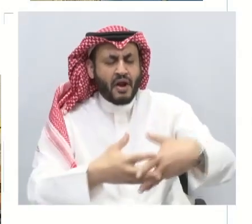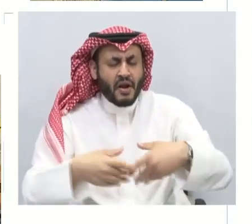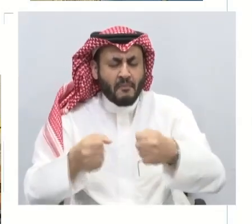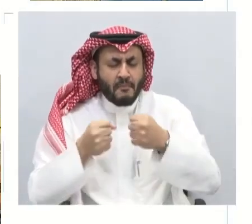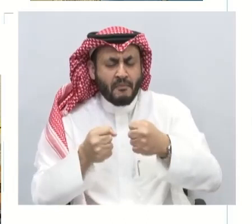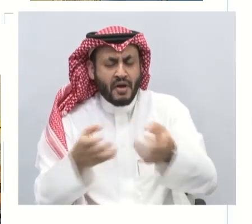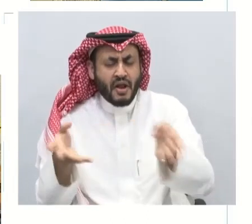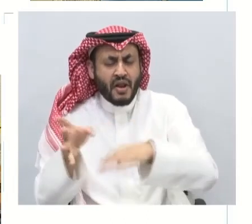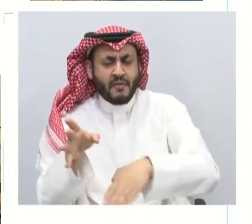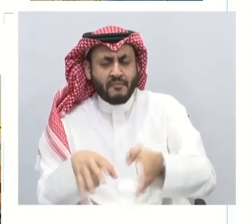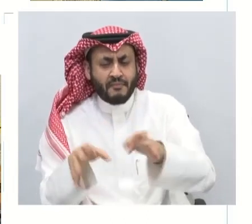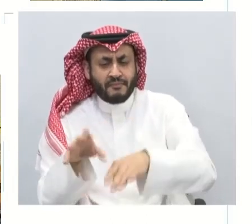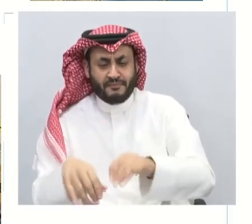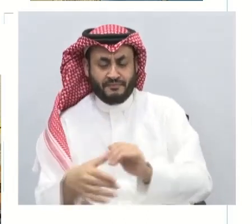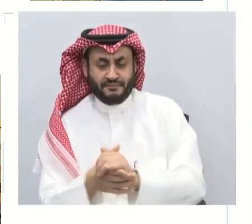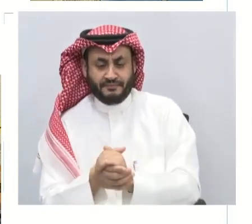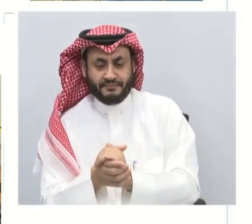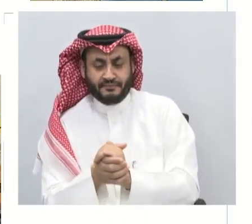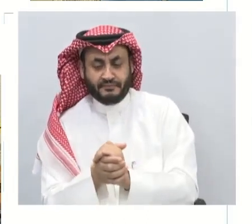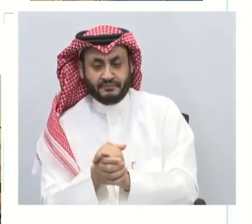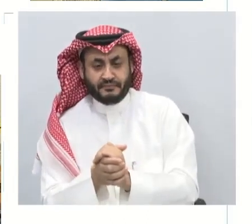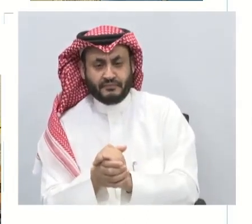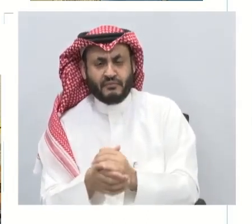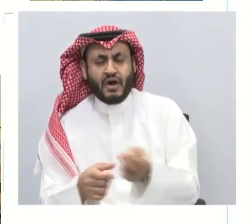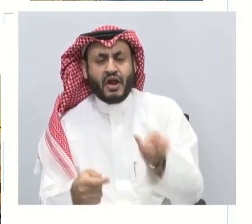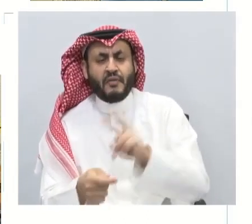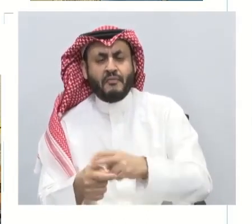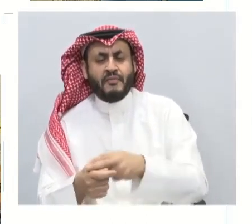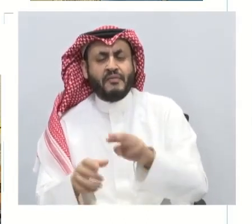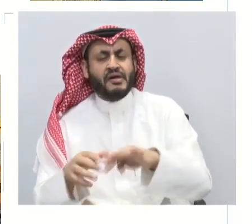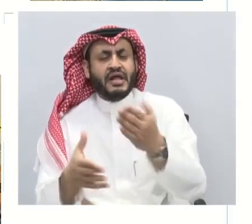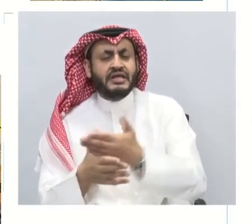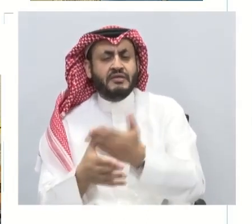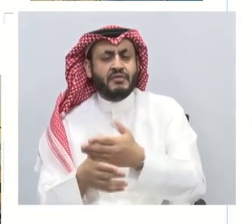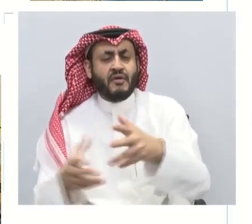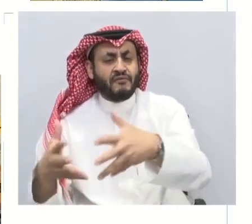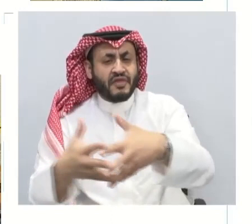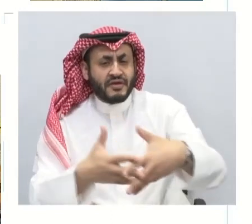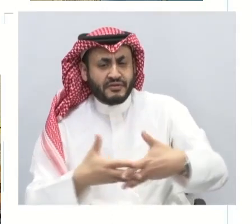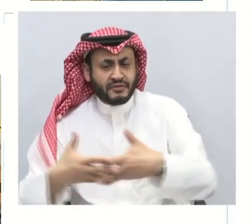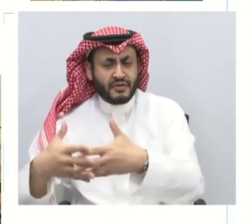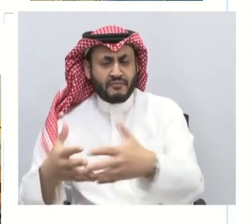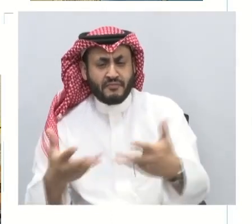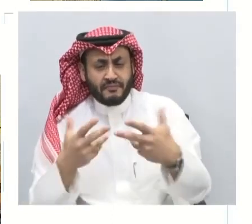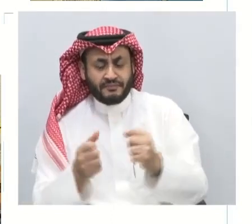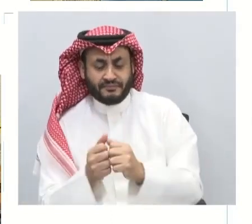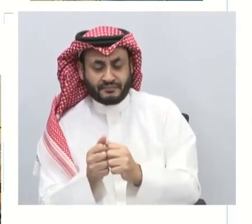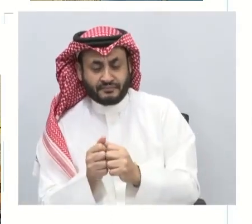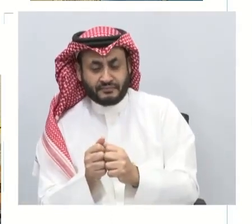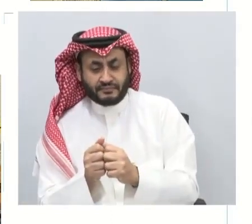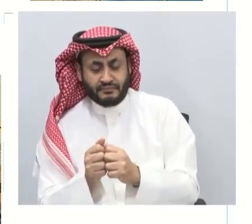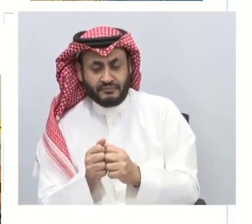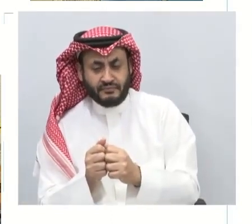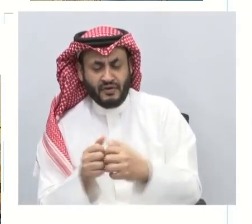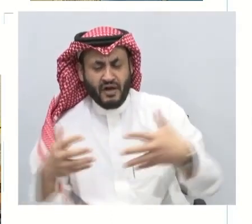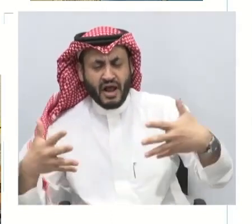and the damage. You can see there is a lot of damage because of the storm, and also because of the storm there is big